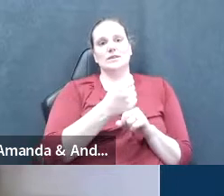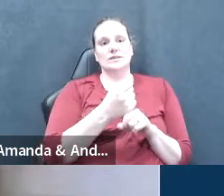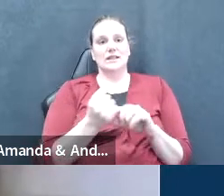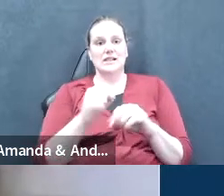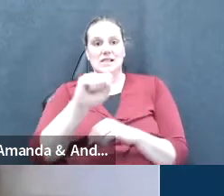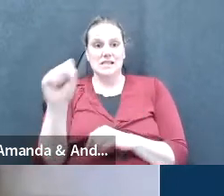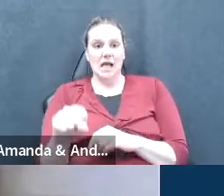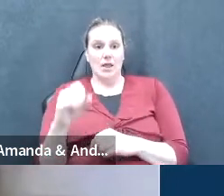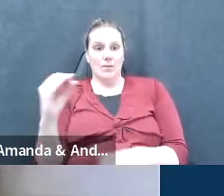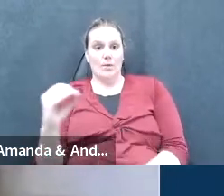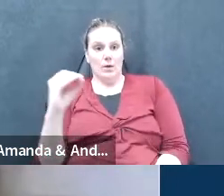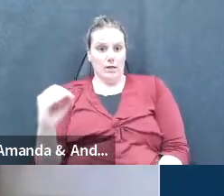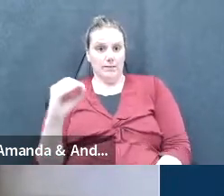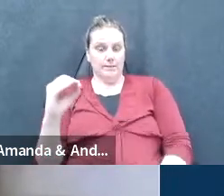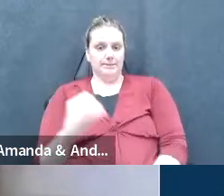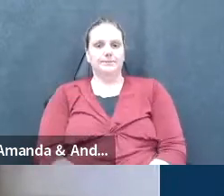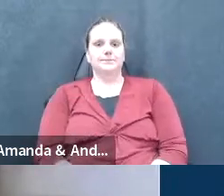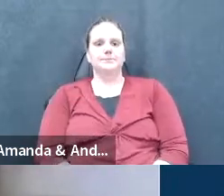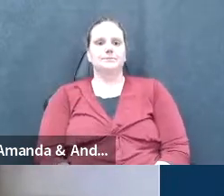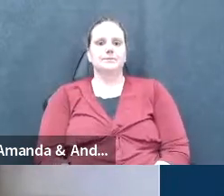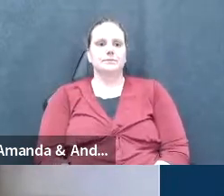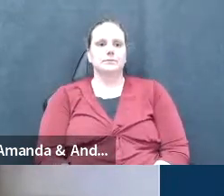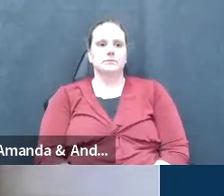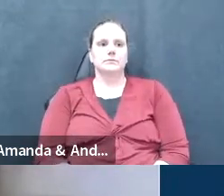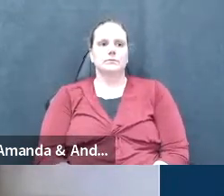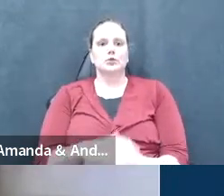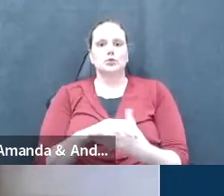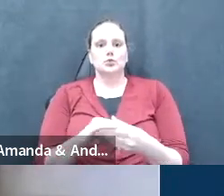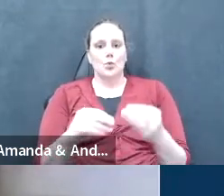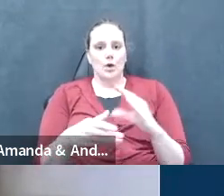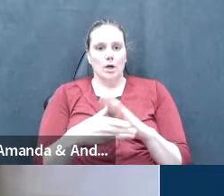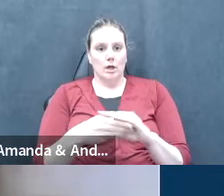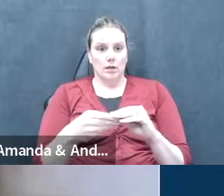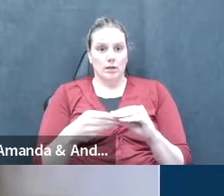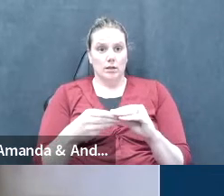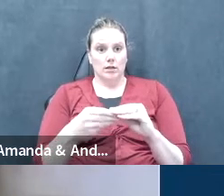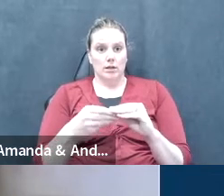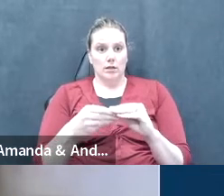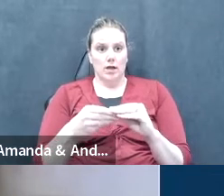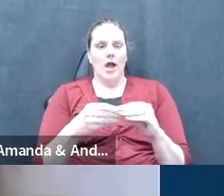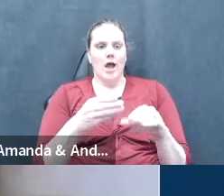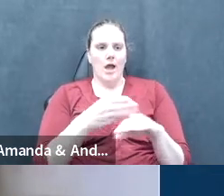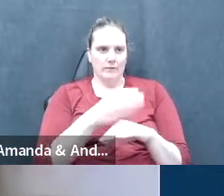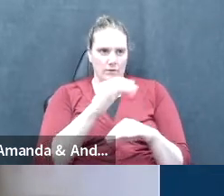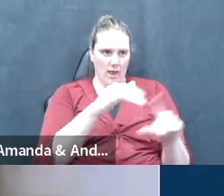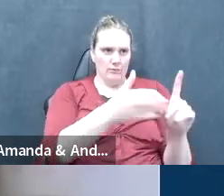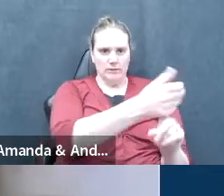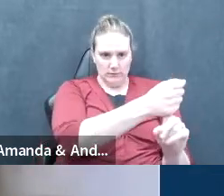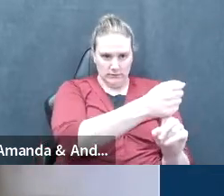Oregon. The story I'm about to tell, though, is after that occurrence,